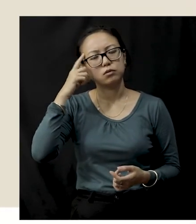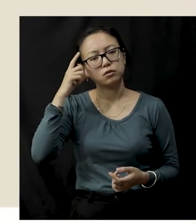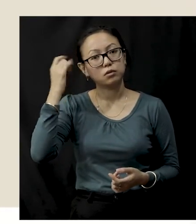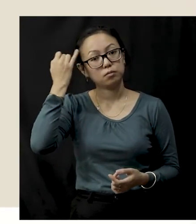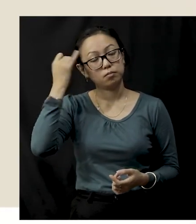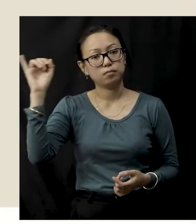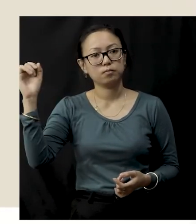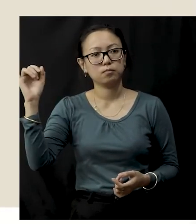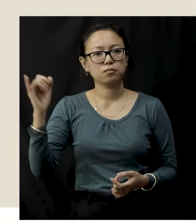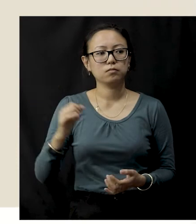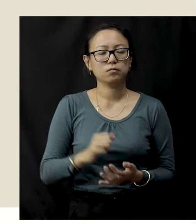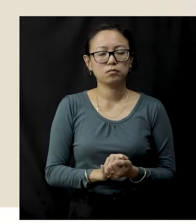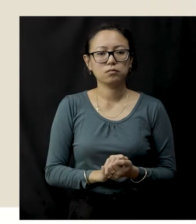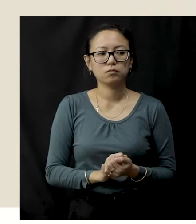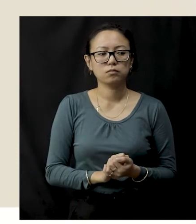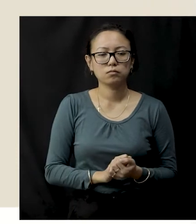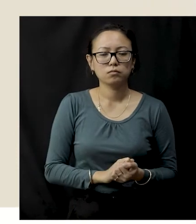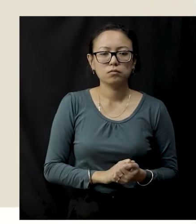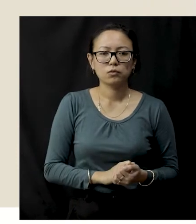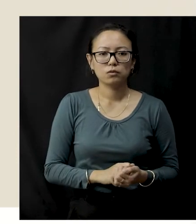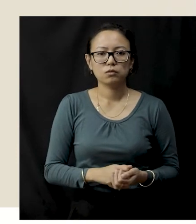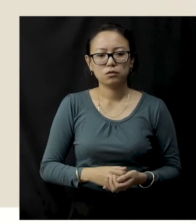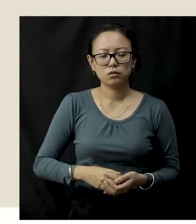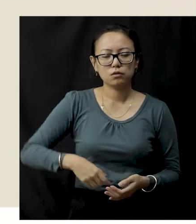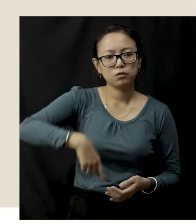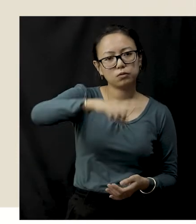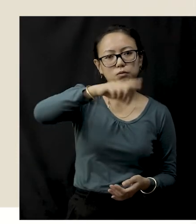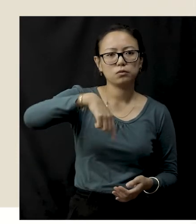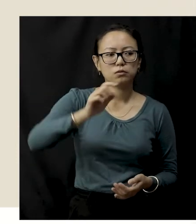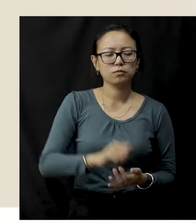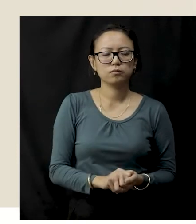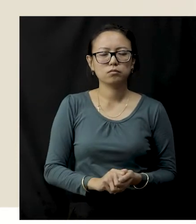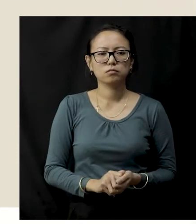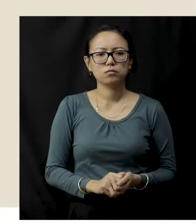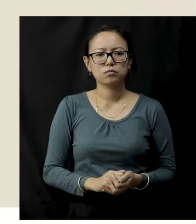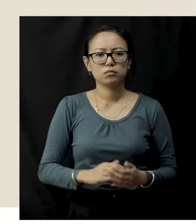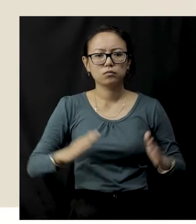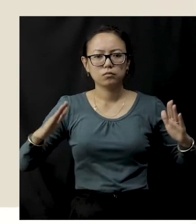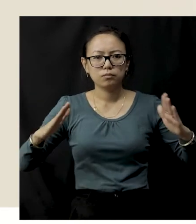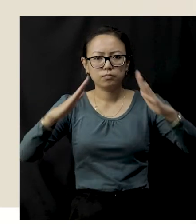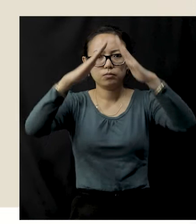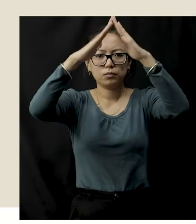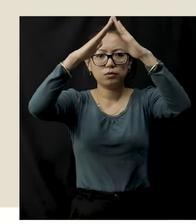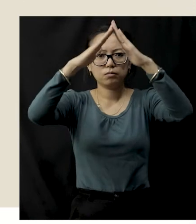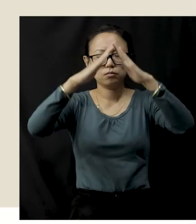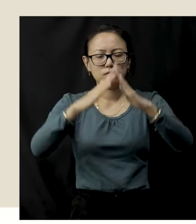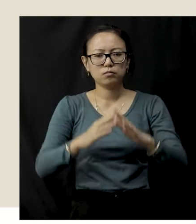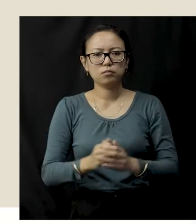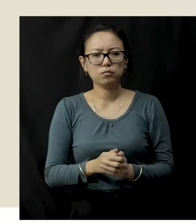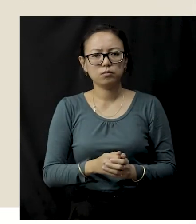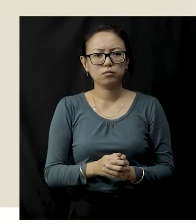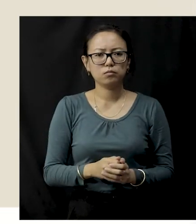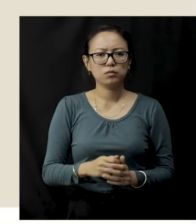right? In Egypt, there are some pyramids. So with the help of this sledge, the pyramids was also made. There were